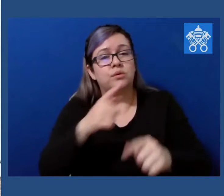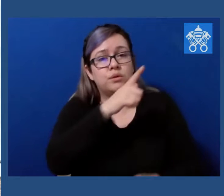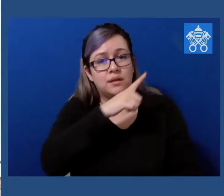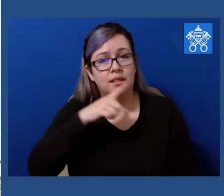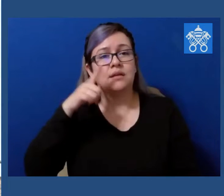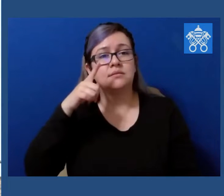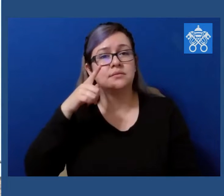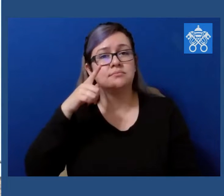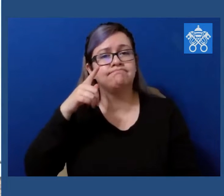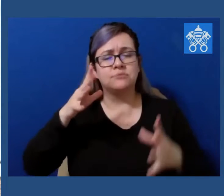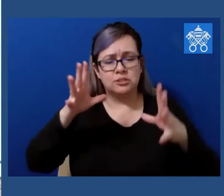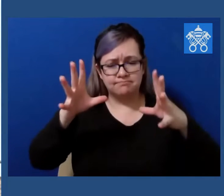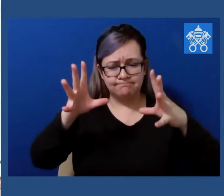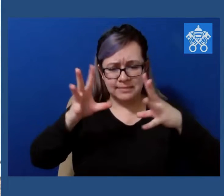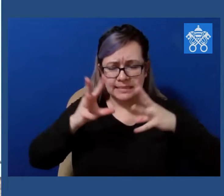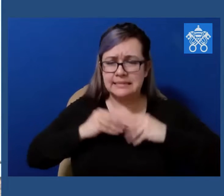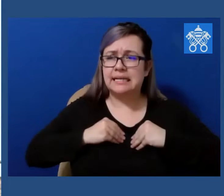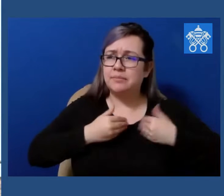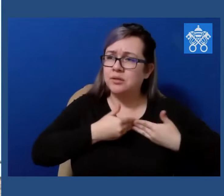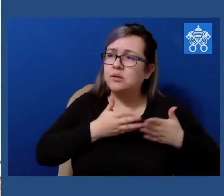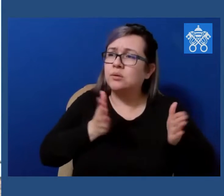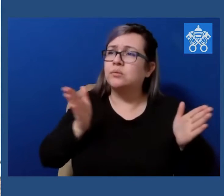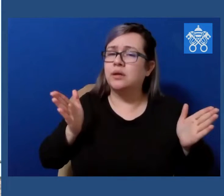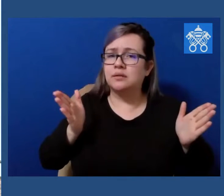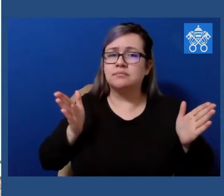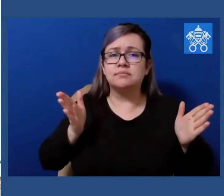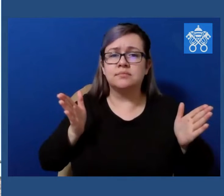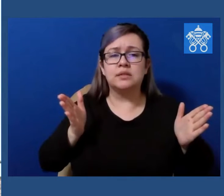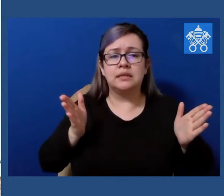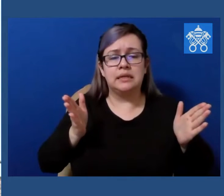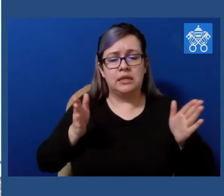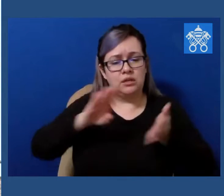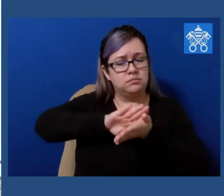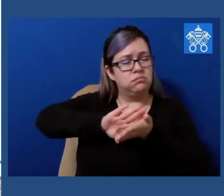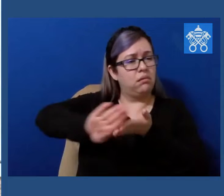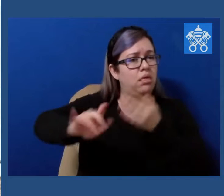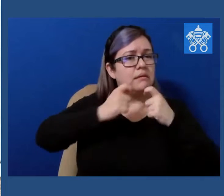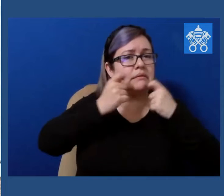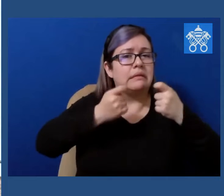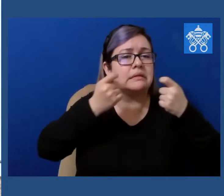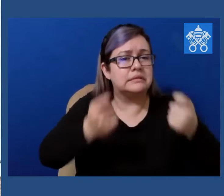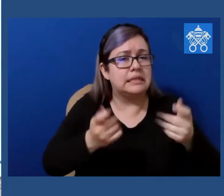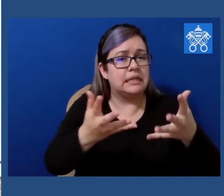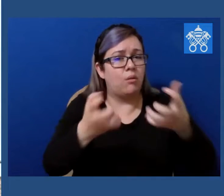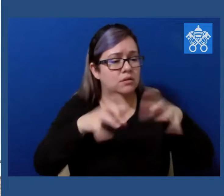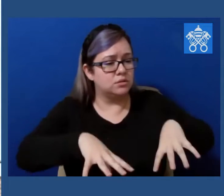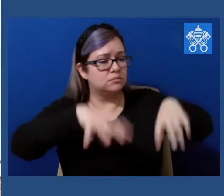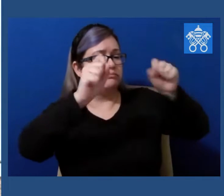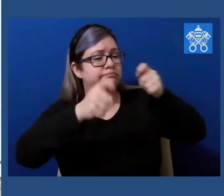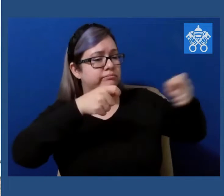Let us welcome it with an open heart. Let us turn from evil. Let us renounce the sin that seduces